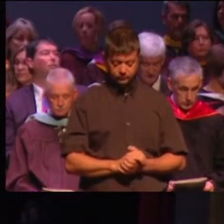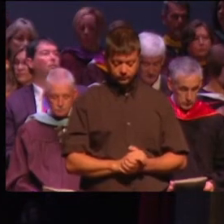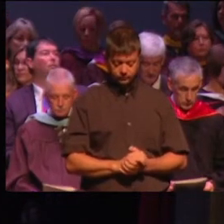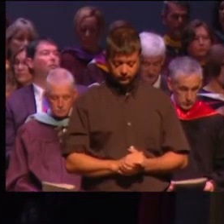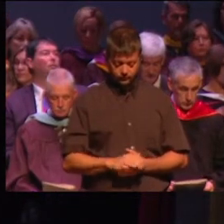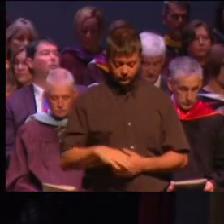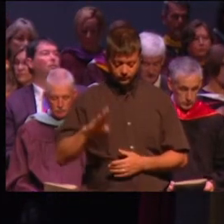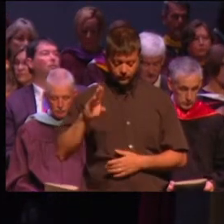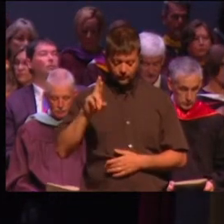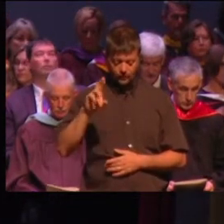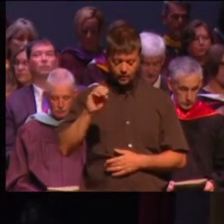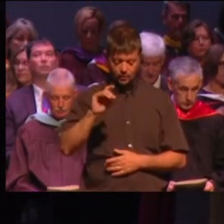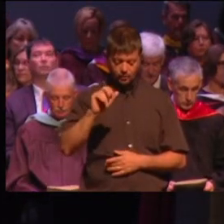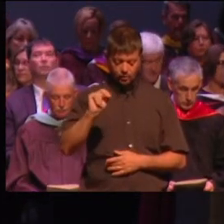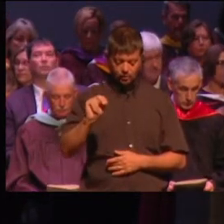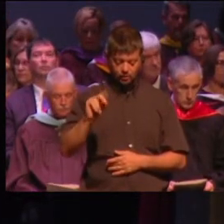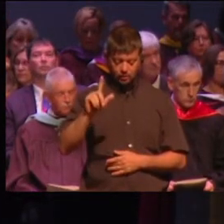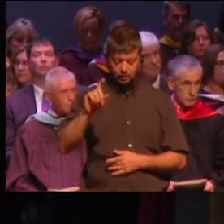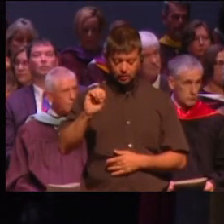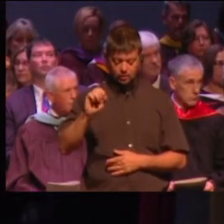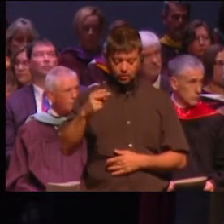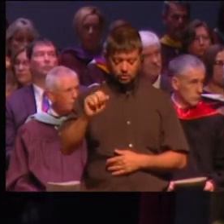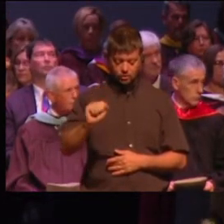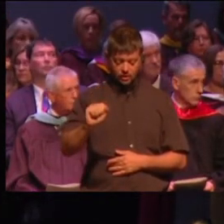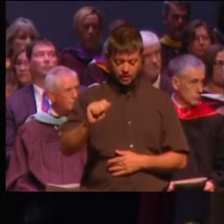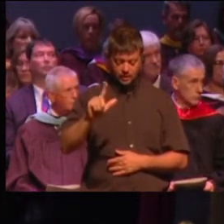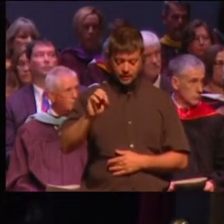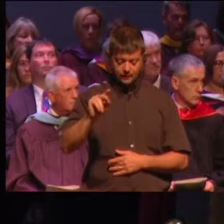Brooklyn Lachey Lefevre.